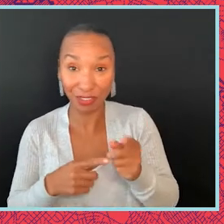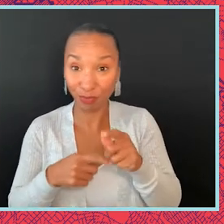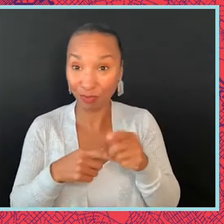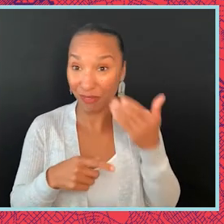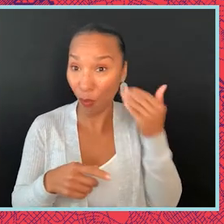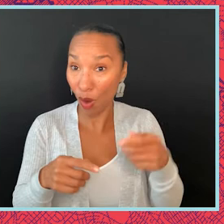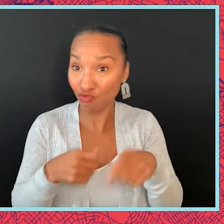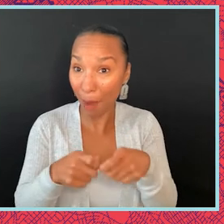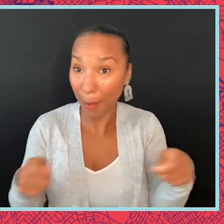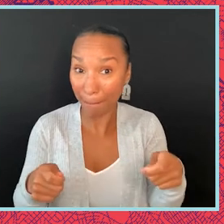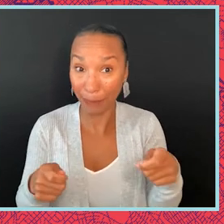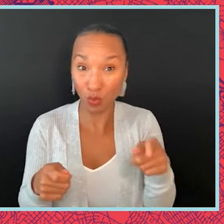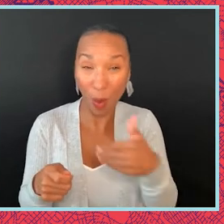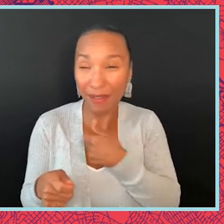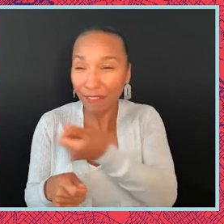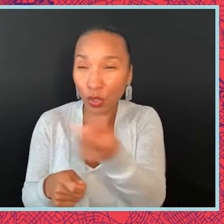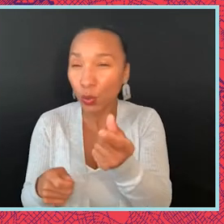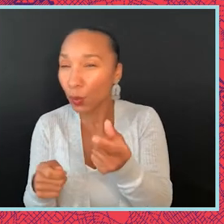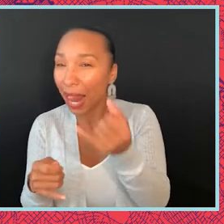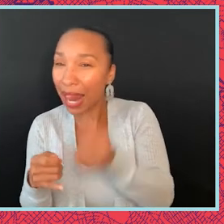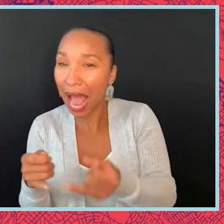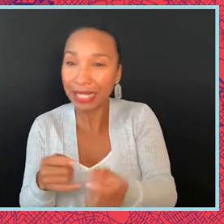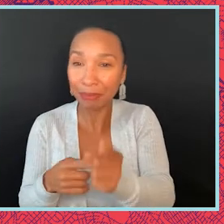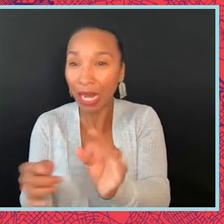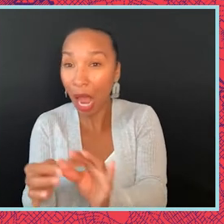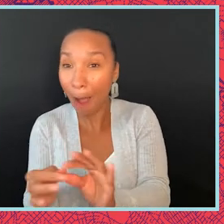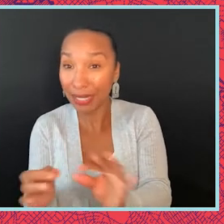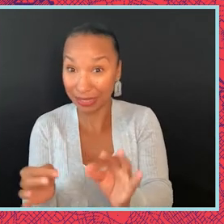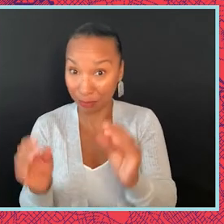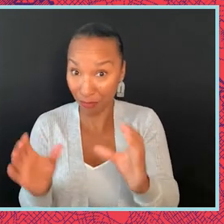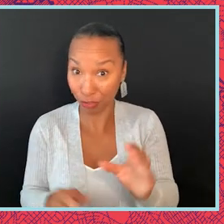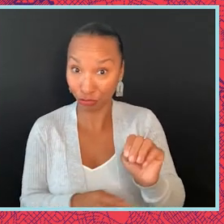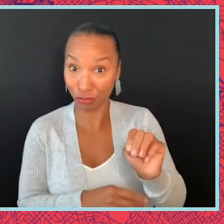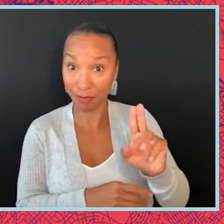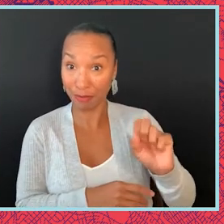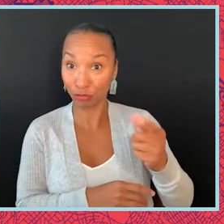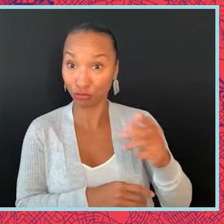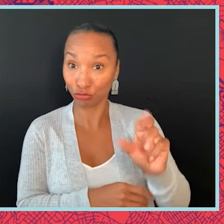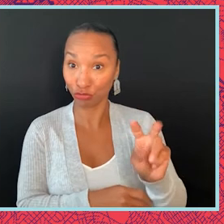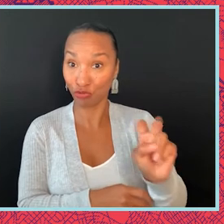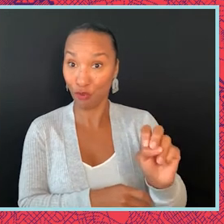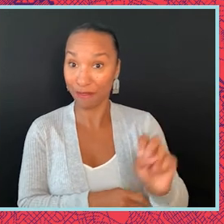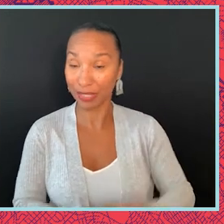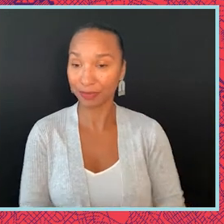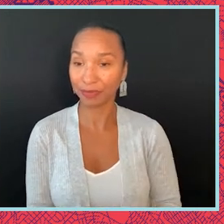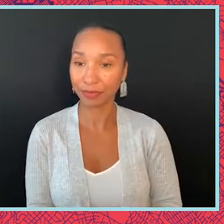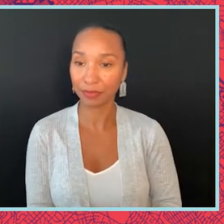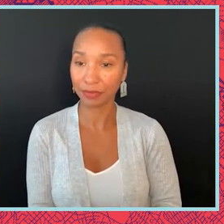minutes here at the end for everyone, if you have a few parting thoughts, and I'll start with you, Professor